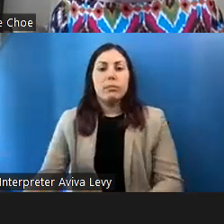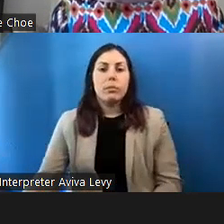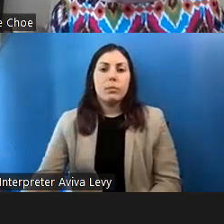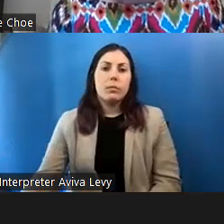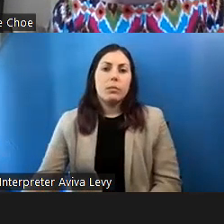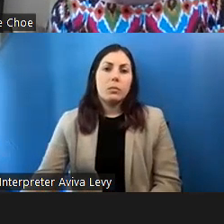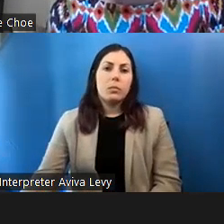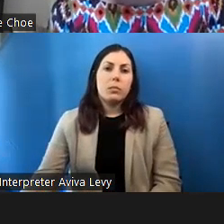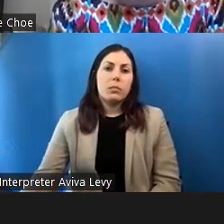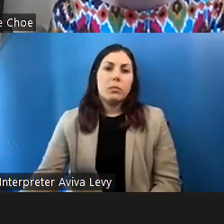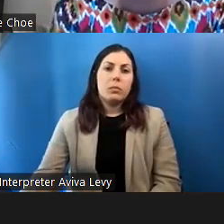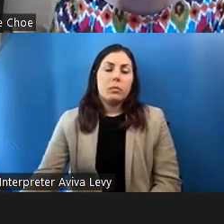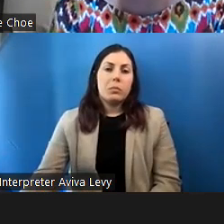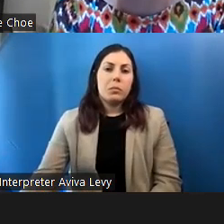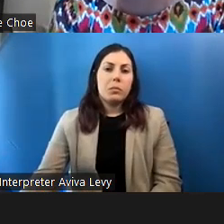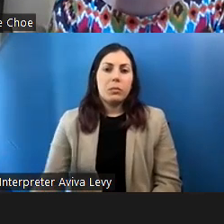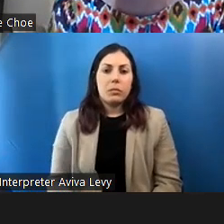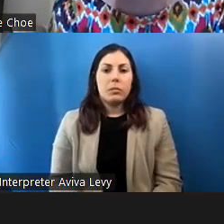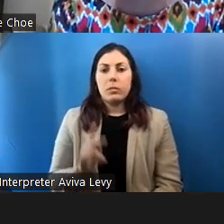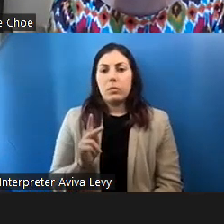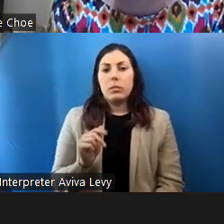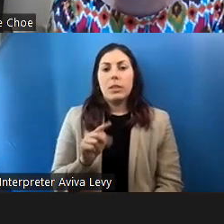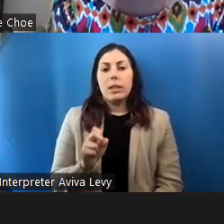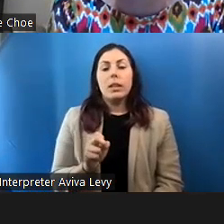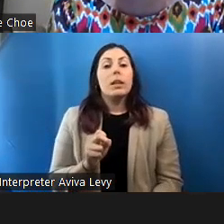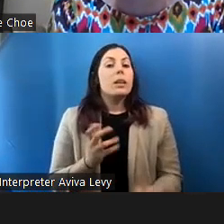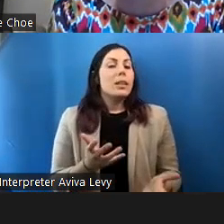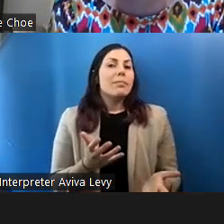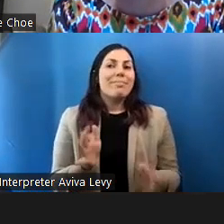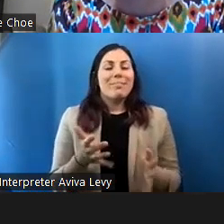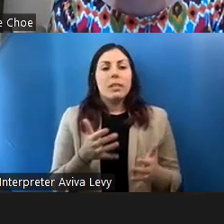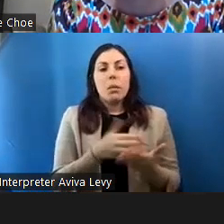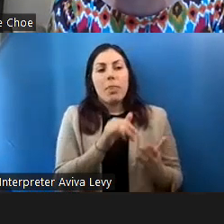Some of that is outside our project limits, so we wouldn't be able to address that.